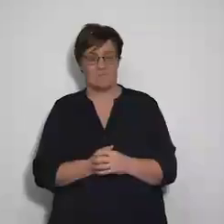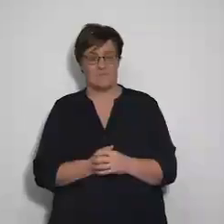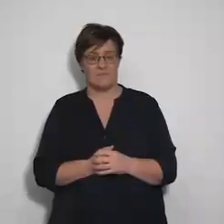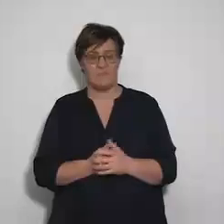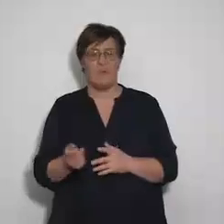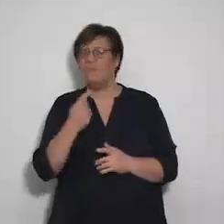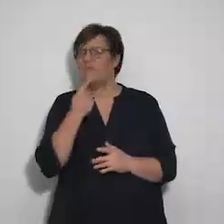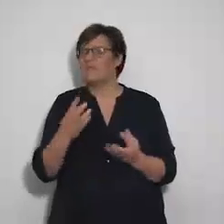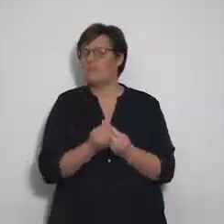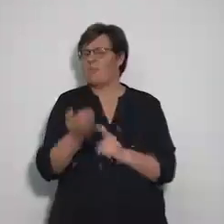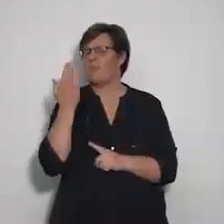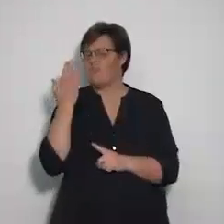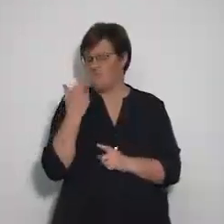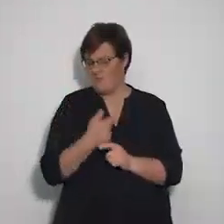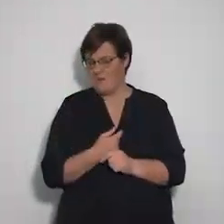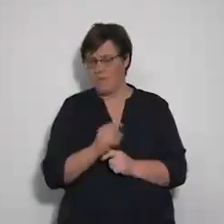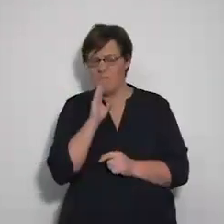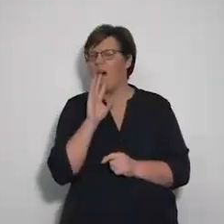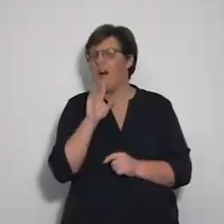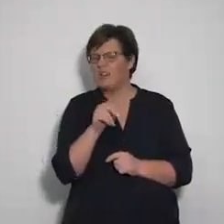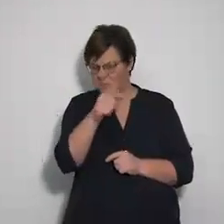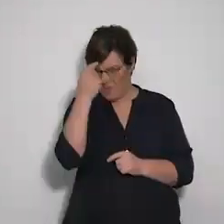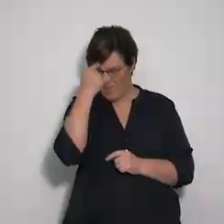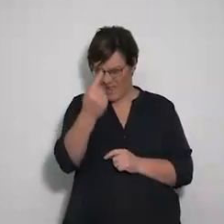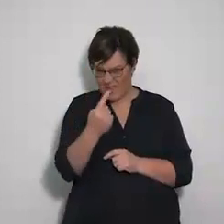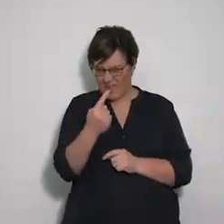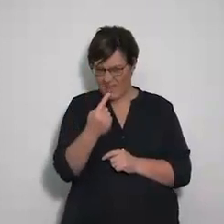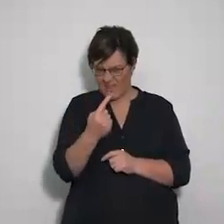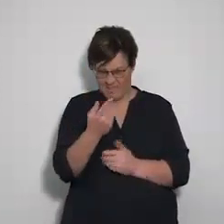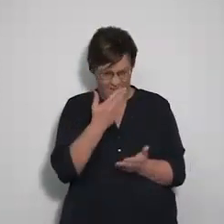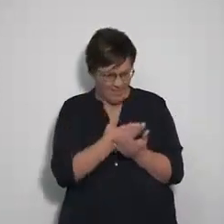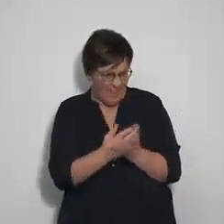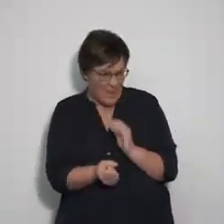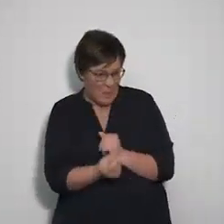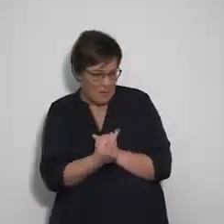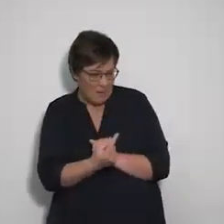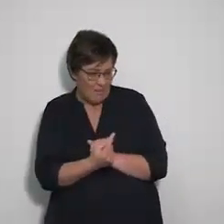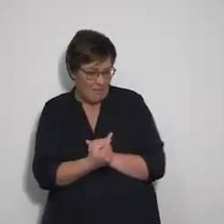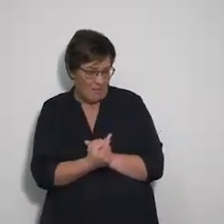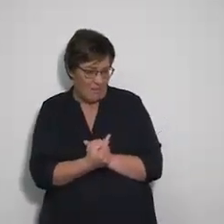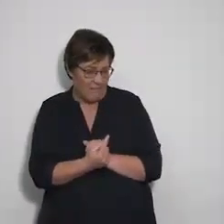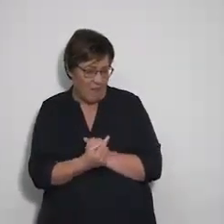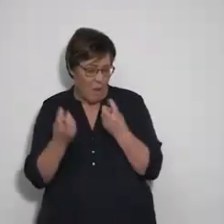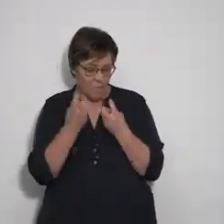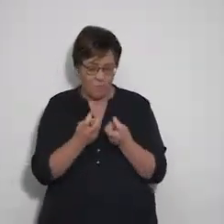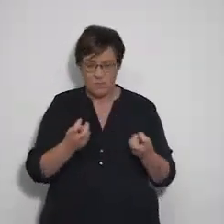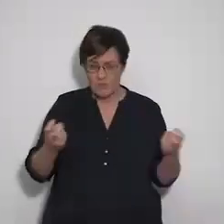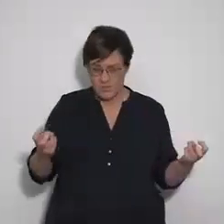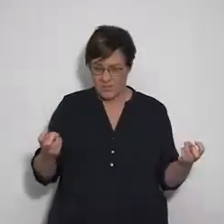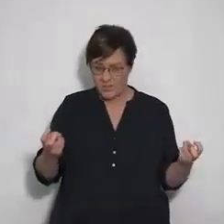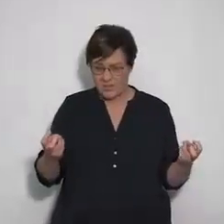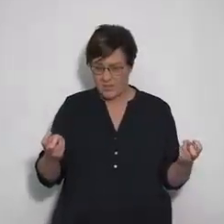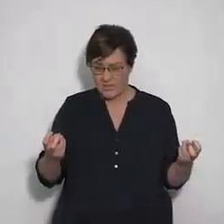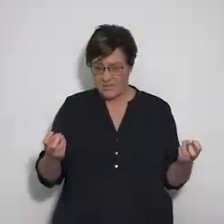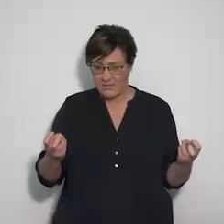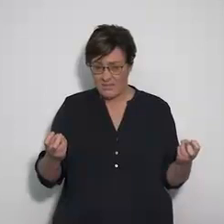Now, I mentioned something earlier and I asked you, do you think it's realistic? Are our